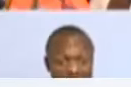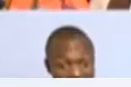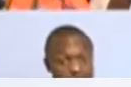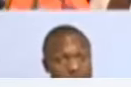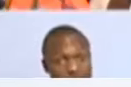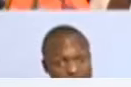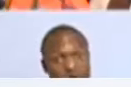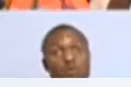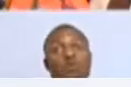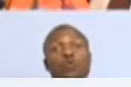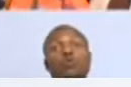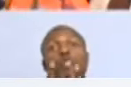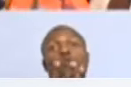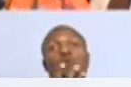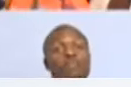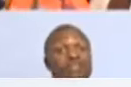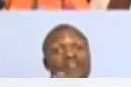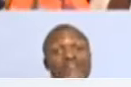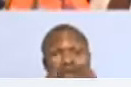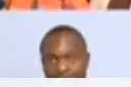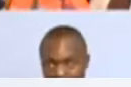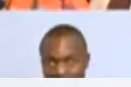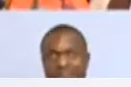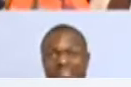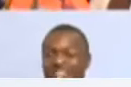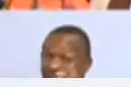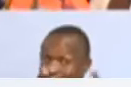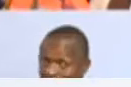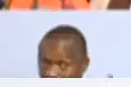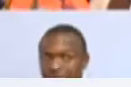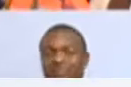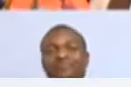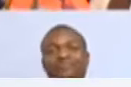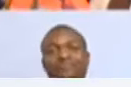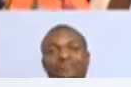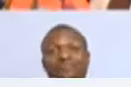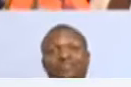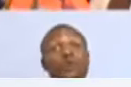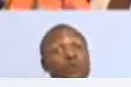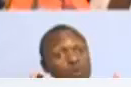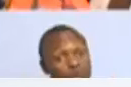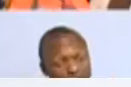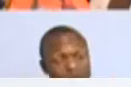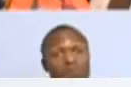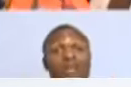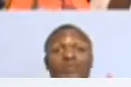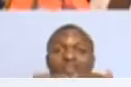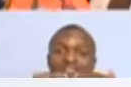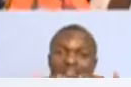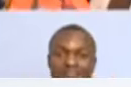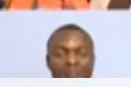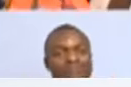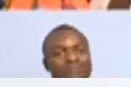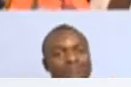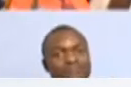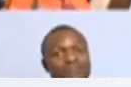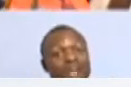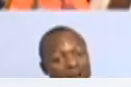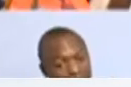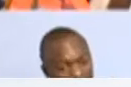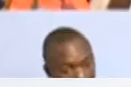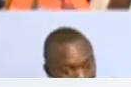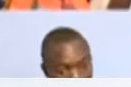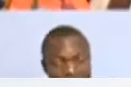economy. Very important, very important. We would like to thank our cooperating